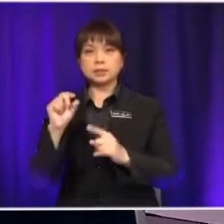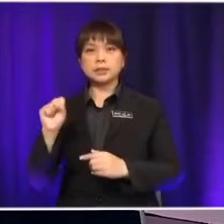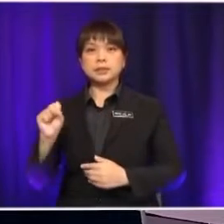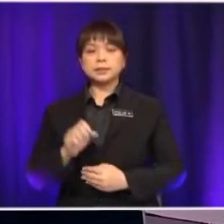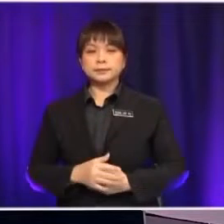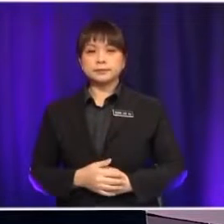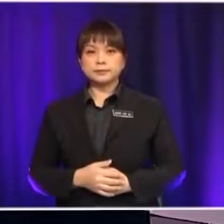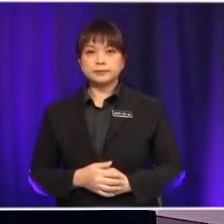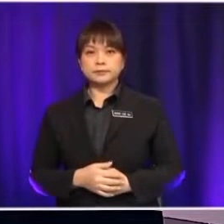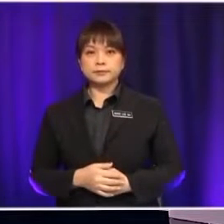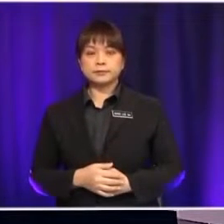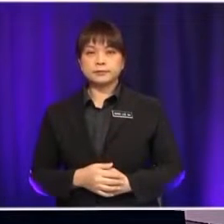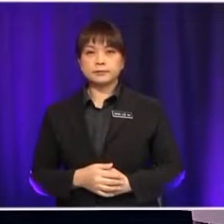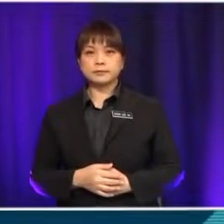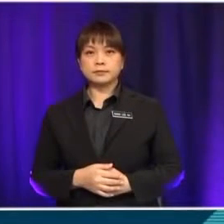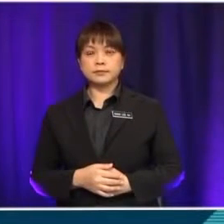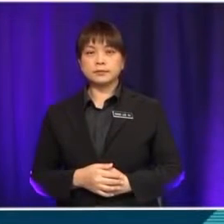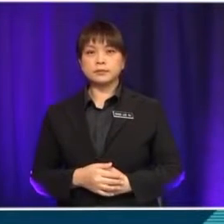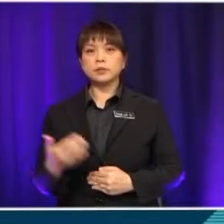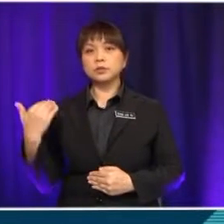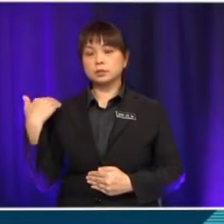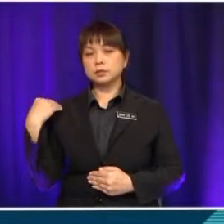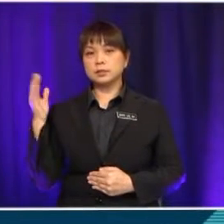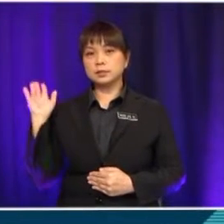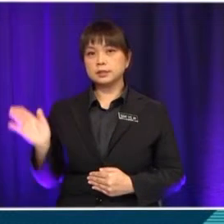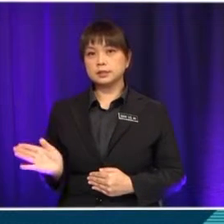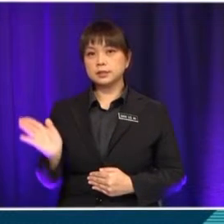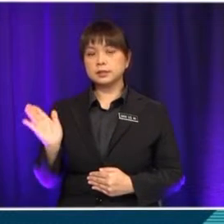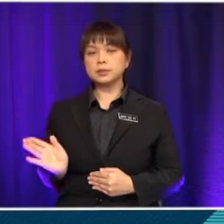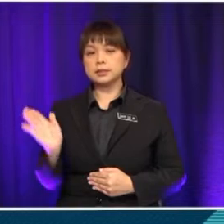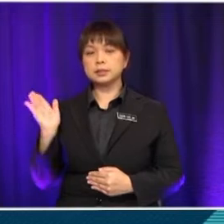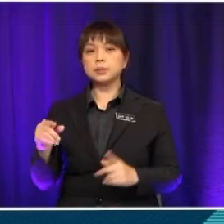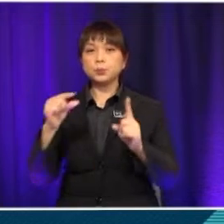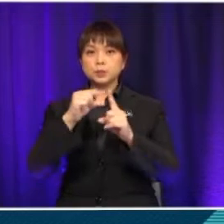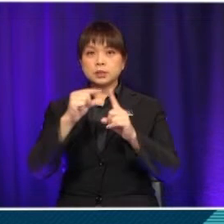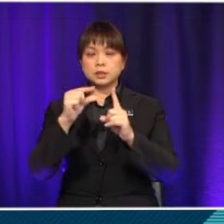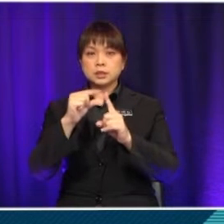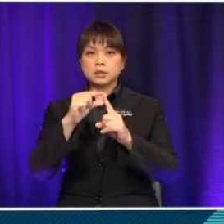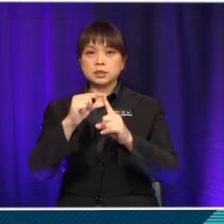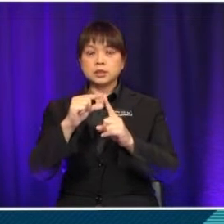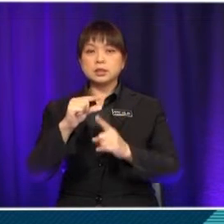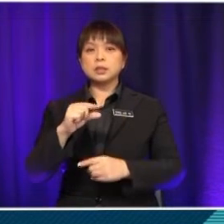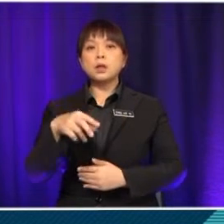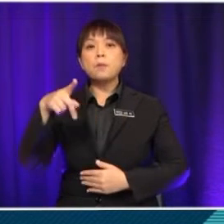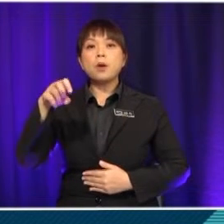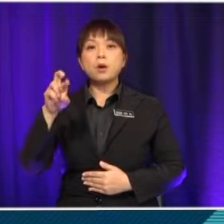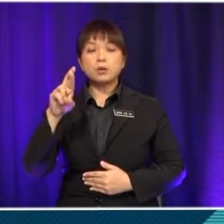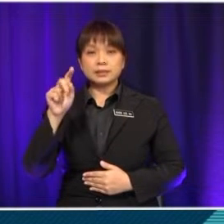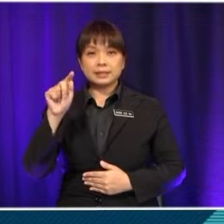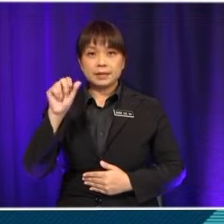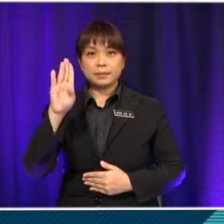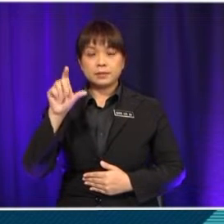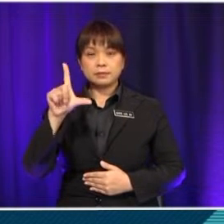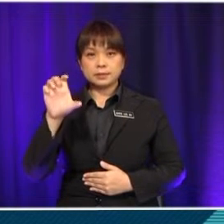portable, convenient, takes up rooms, heavy or light, okay? Cheap or expensive, difficult to